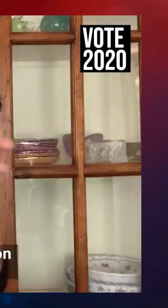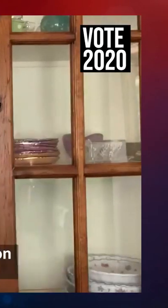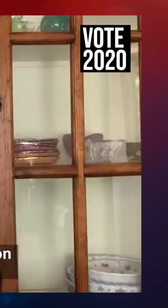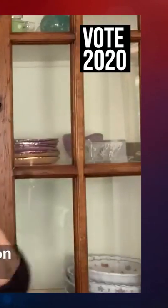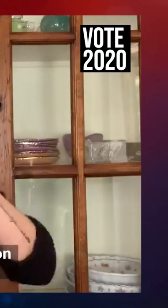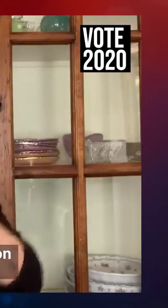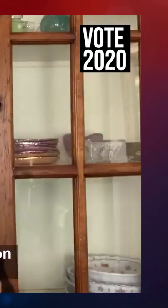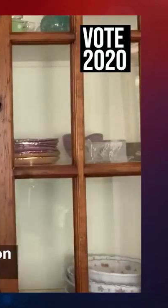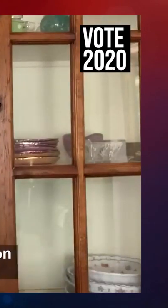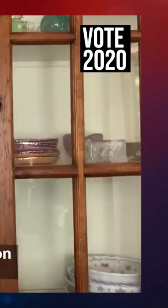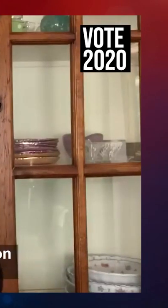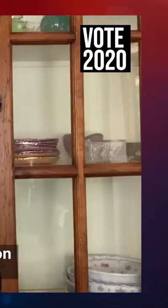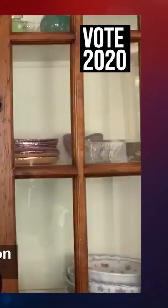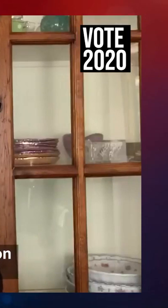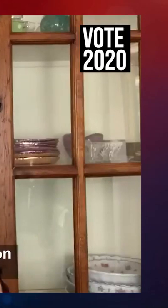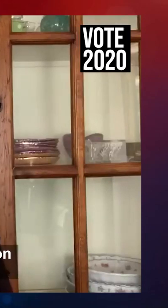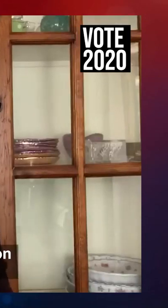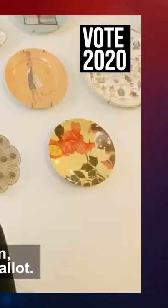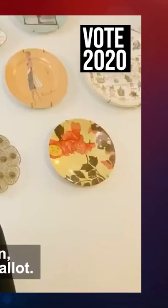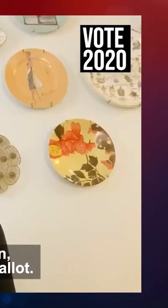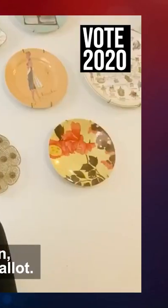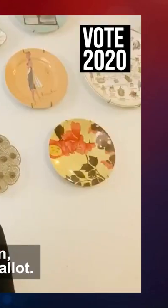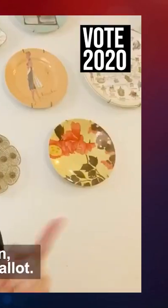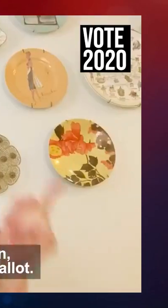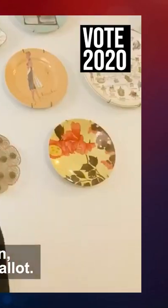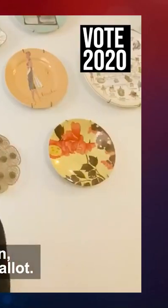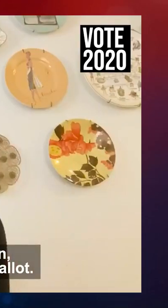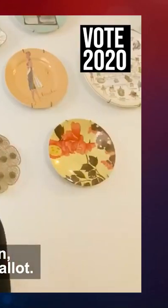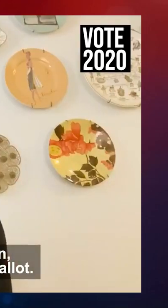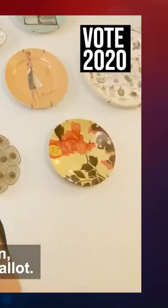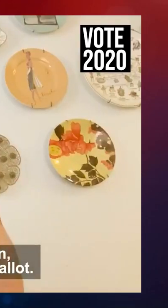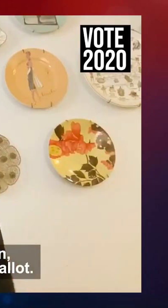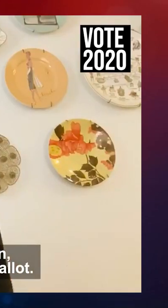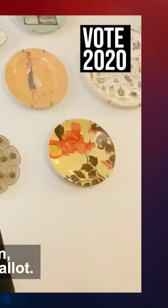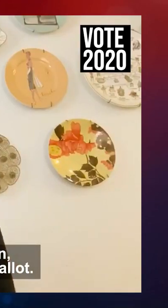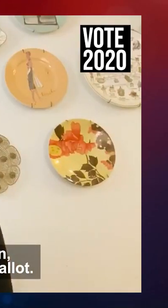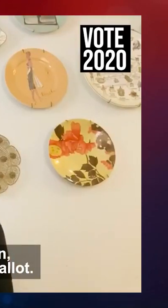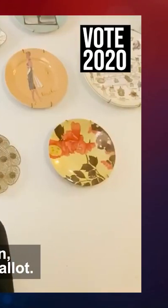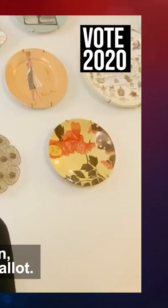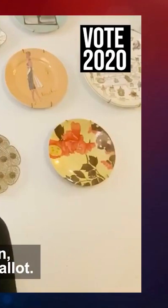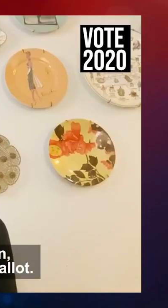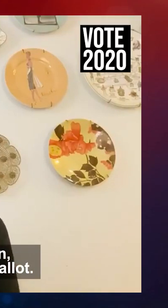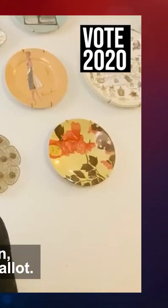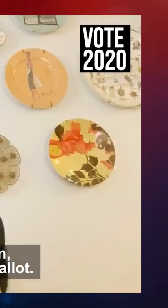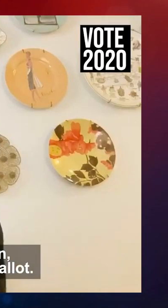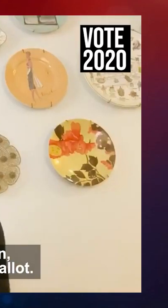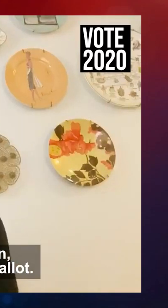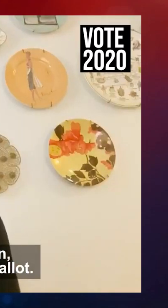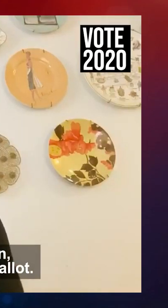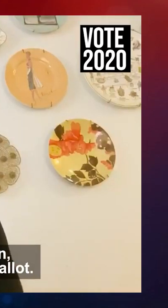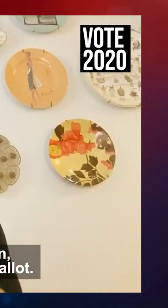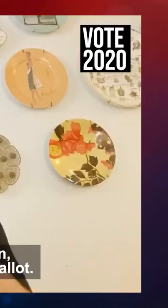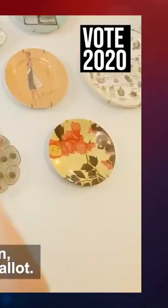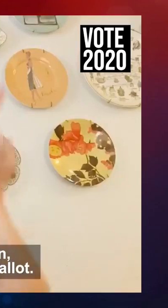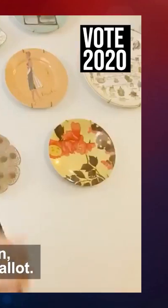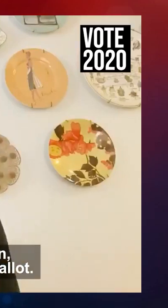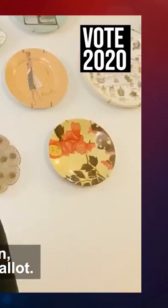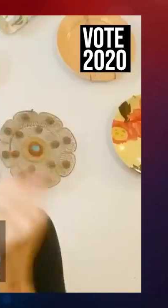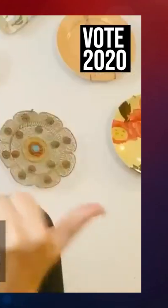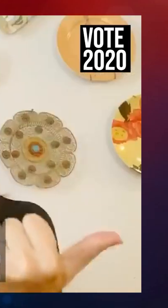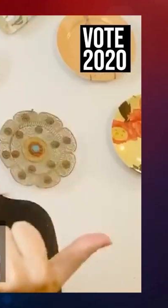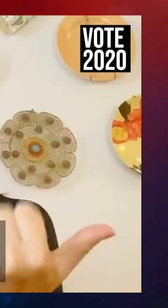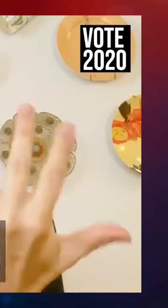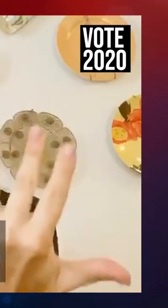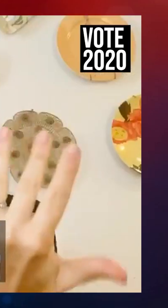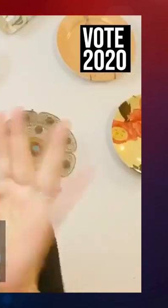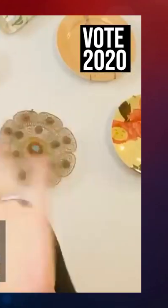send you information to get registered. If you are not voting in person, you must request the absentee